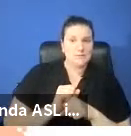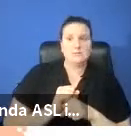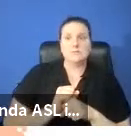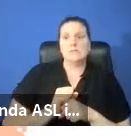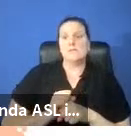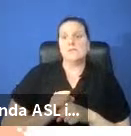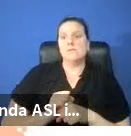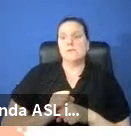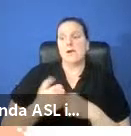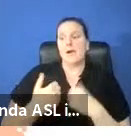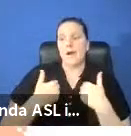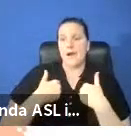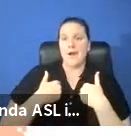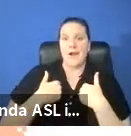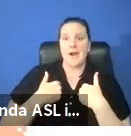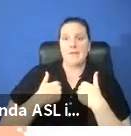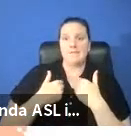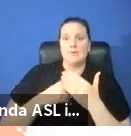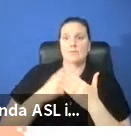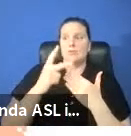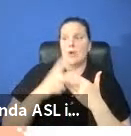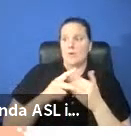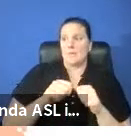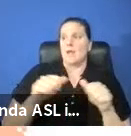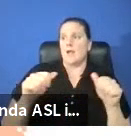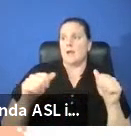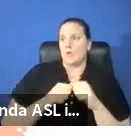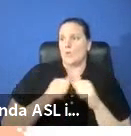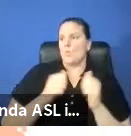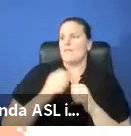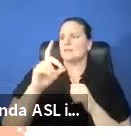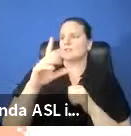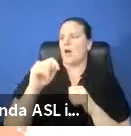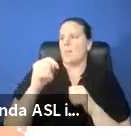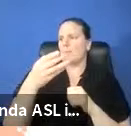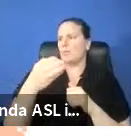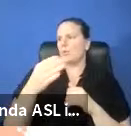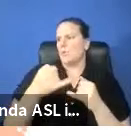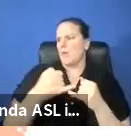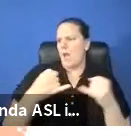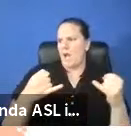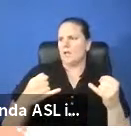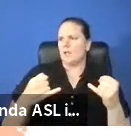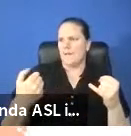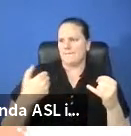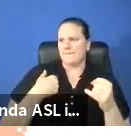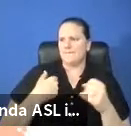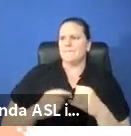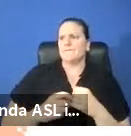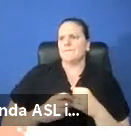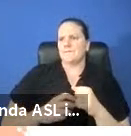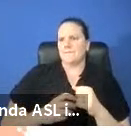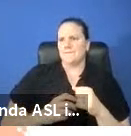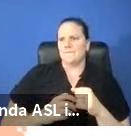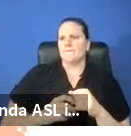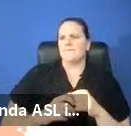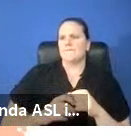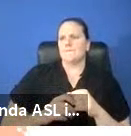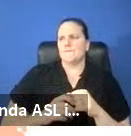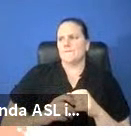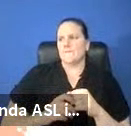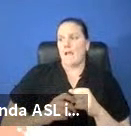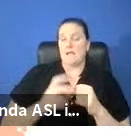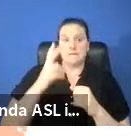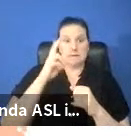I've got the program area with a dotted blue line there. And so you can, I certainly see